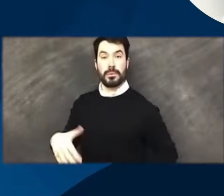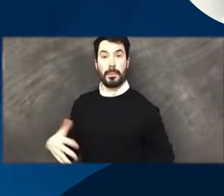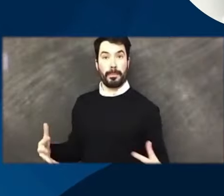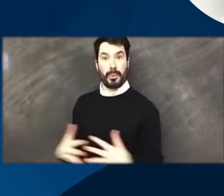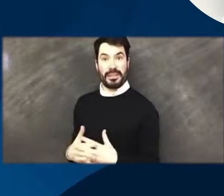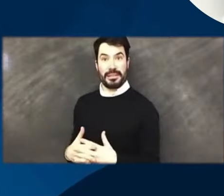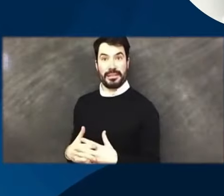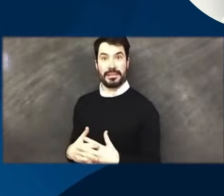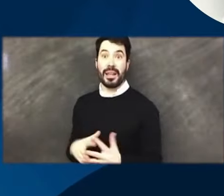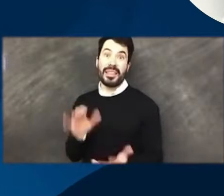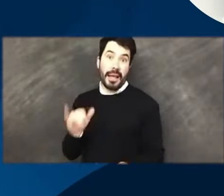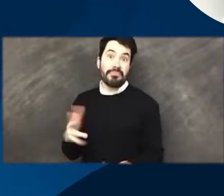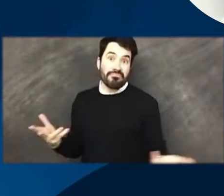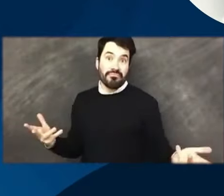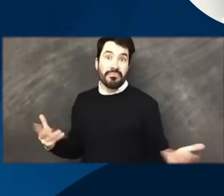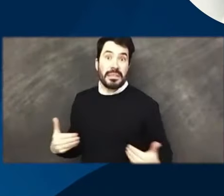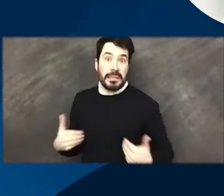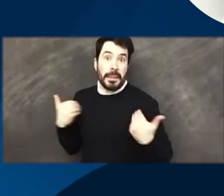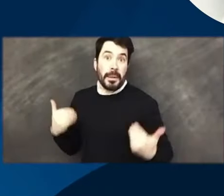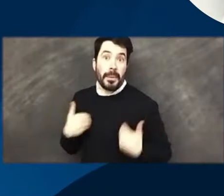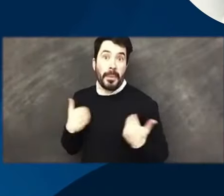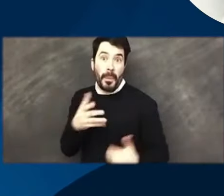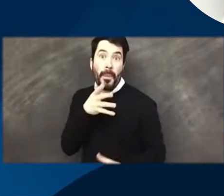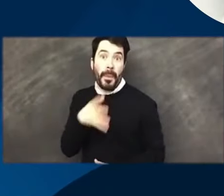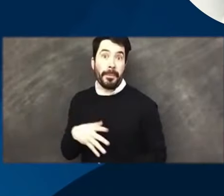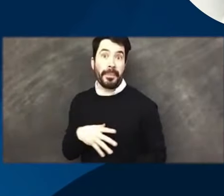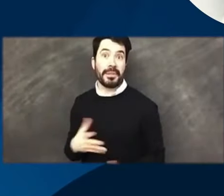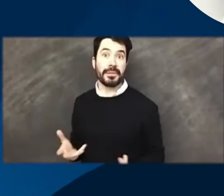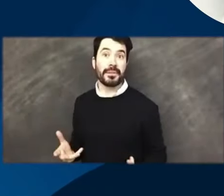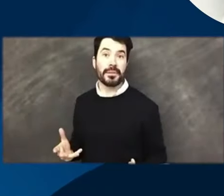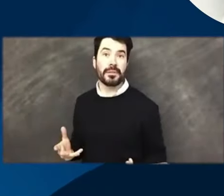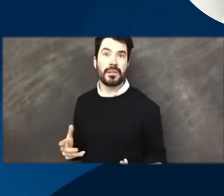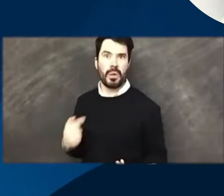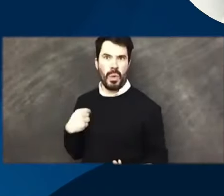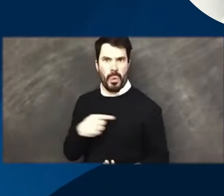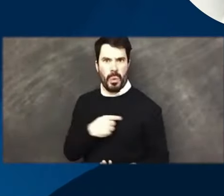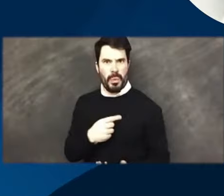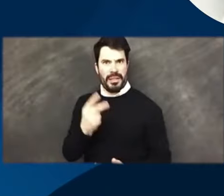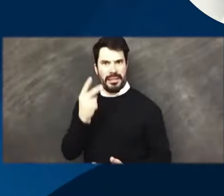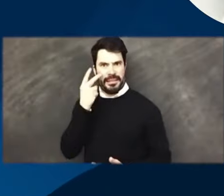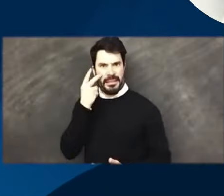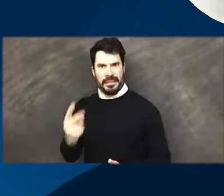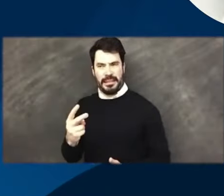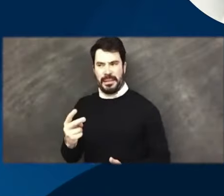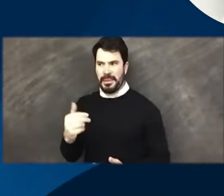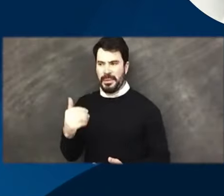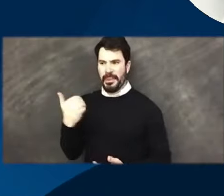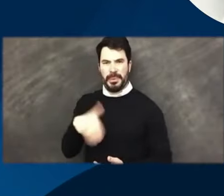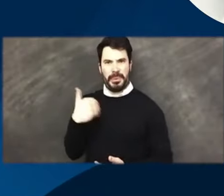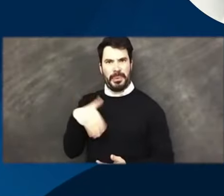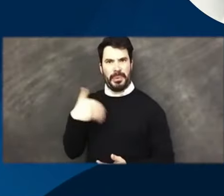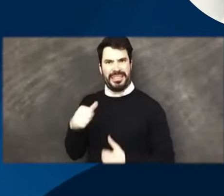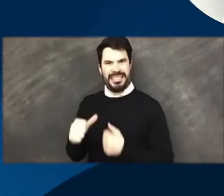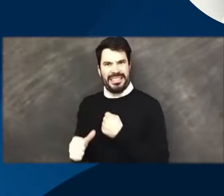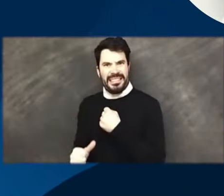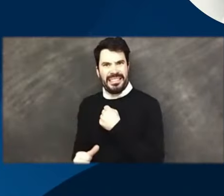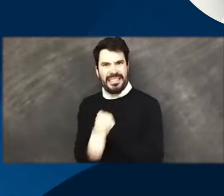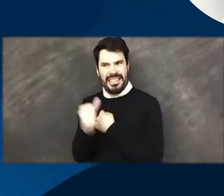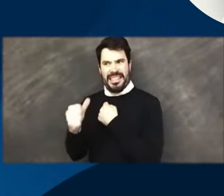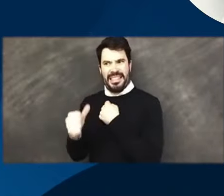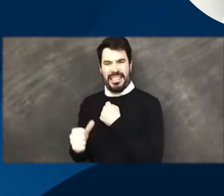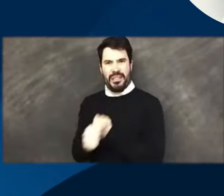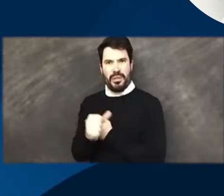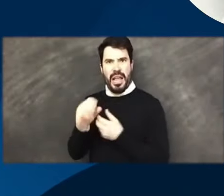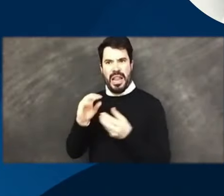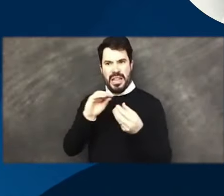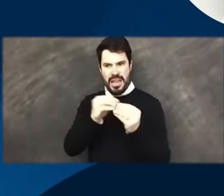be younger women. And we're really seeing very dangerous and alarming statistics as far as